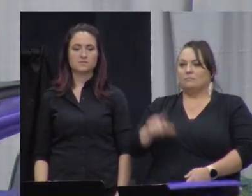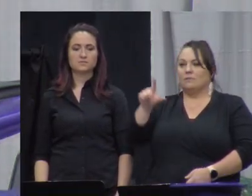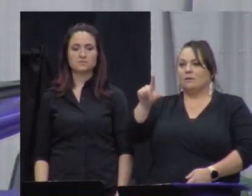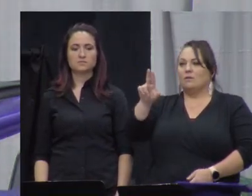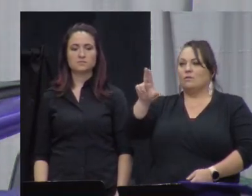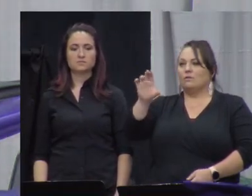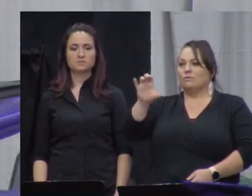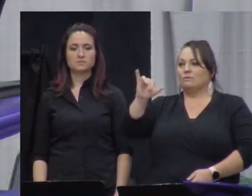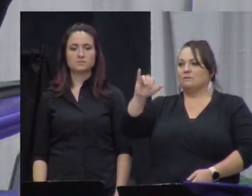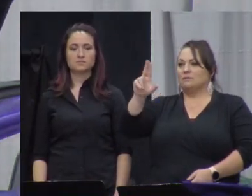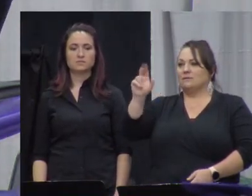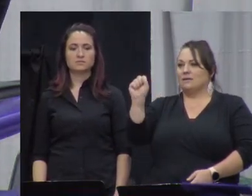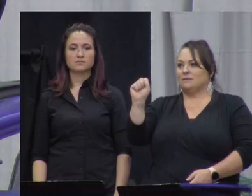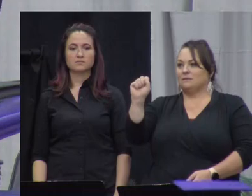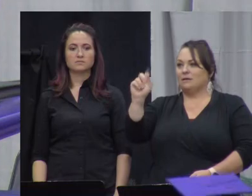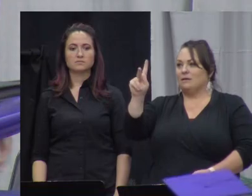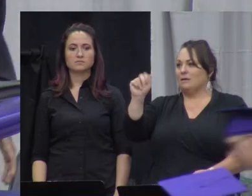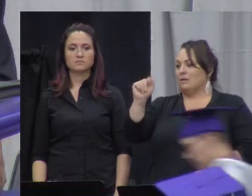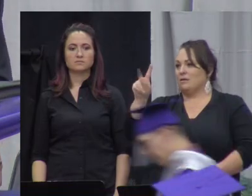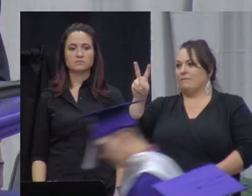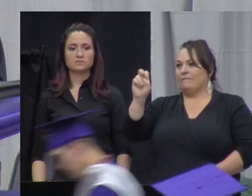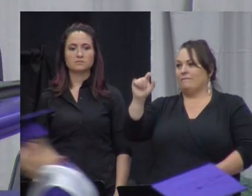Lucius Kaveg.